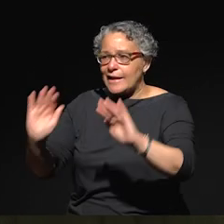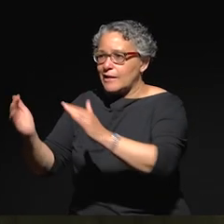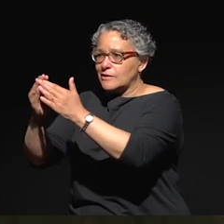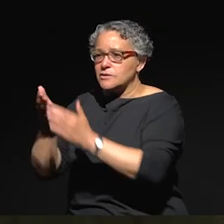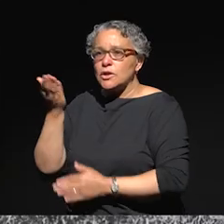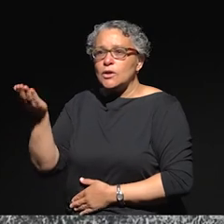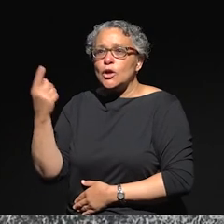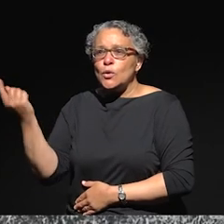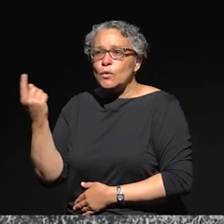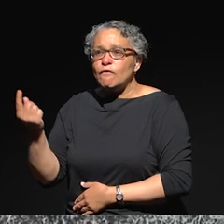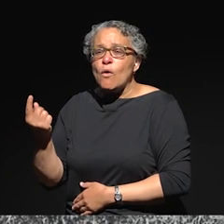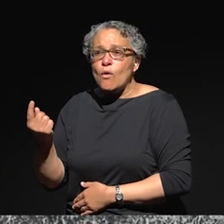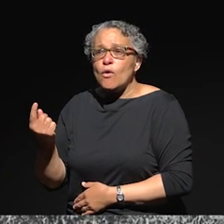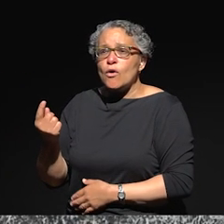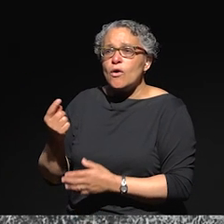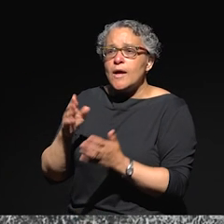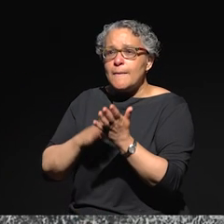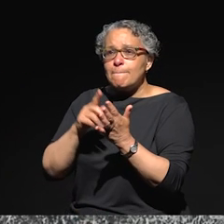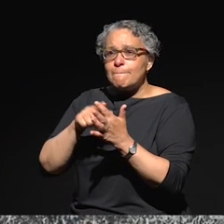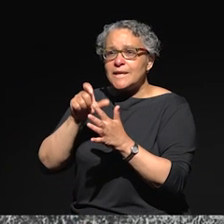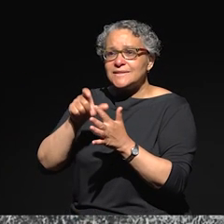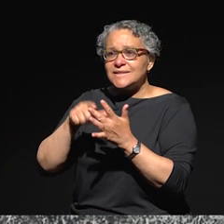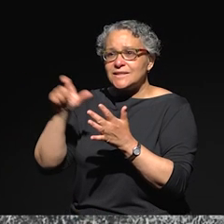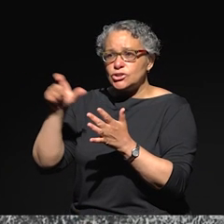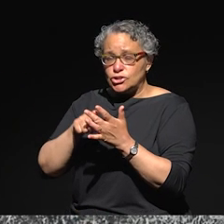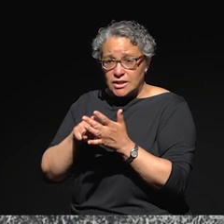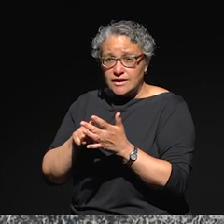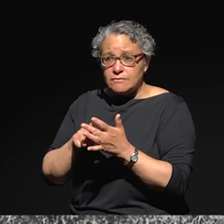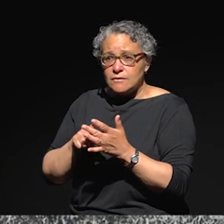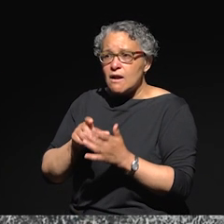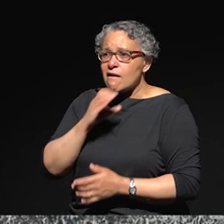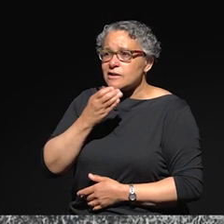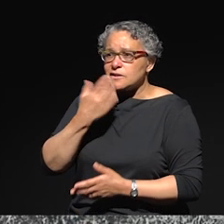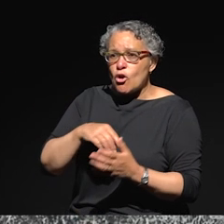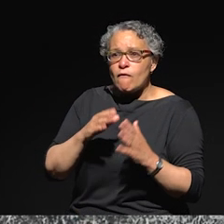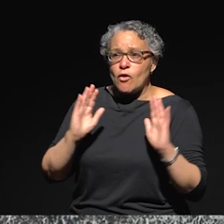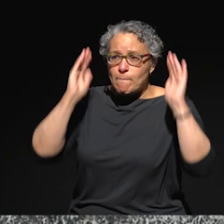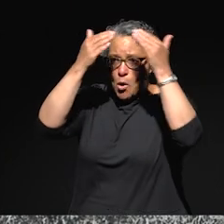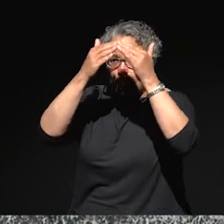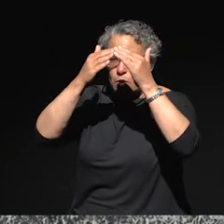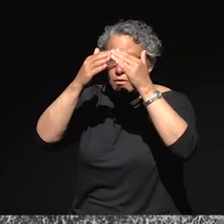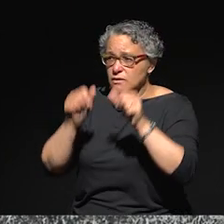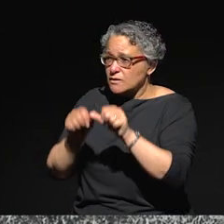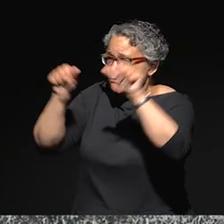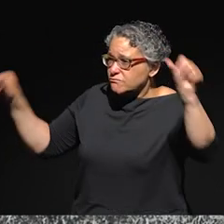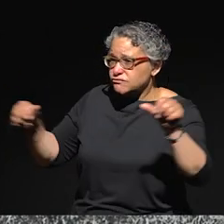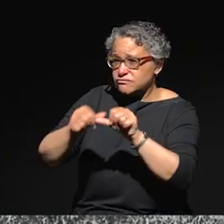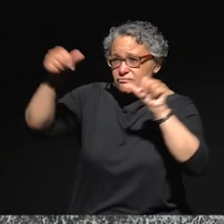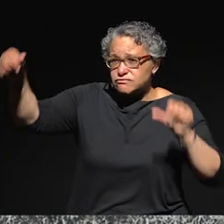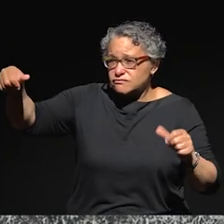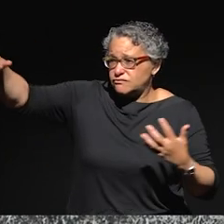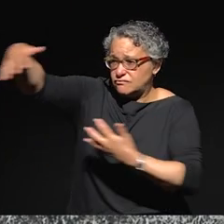cousin, Giulio de' Medici, who would later be Clement VII. And it was projected as an enormous complex, like a sprawling